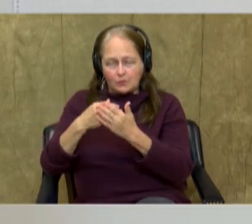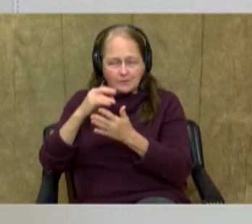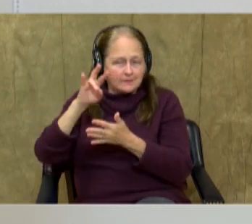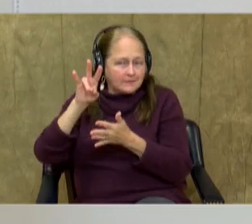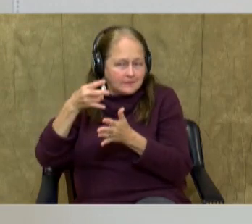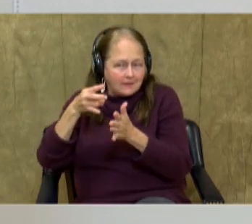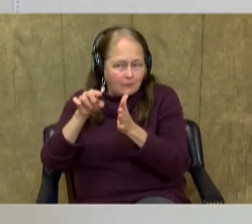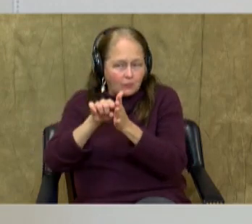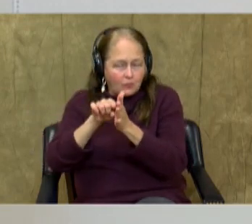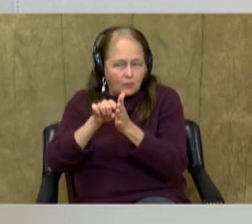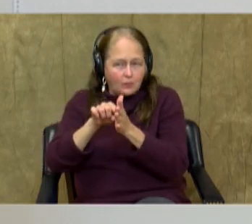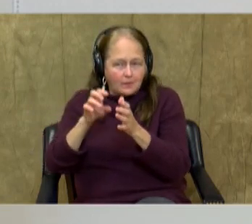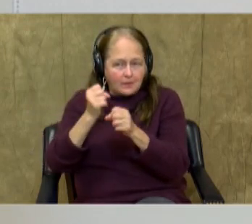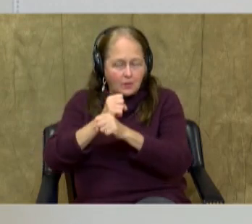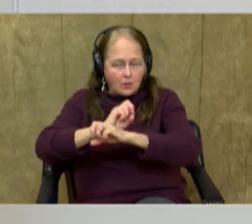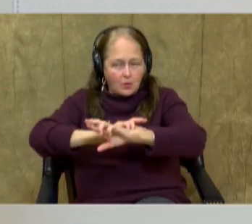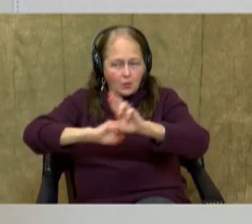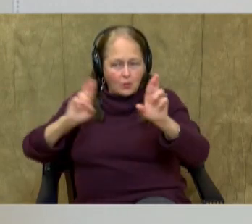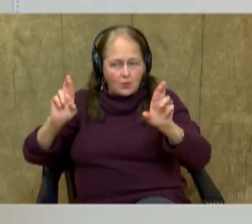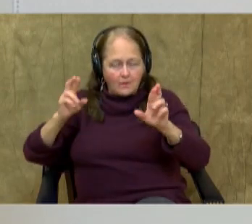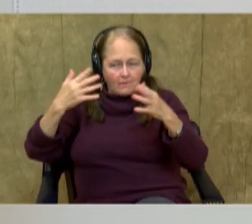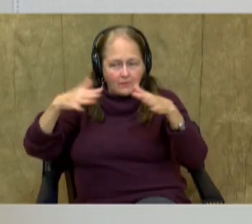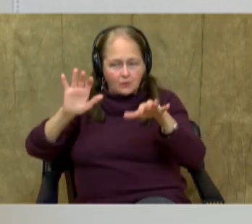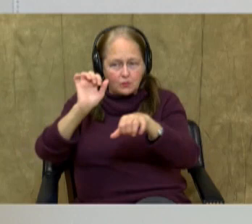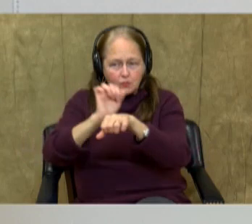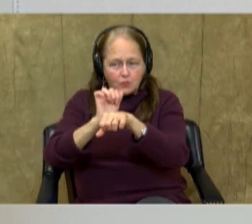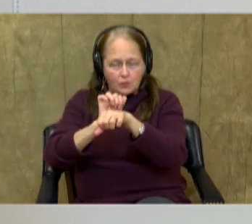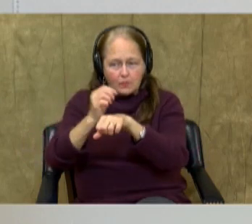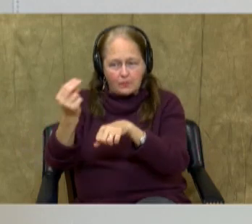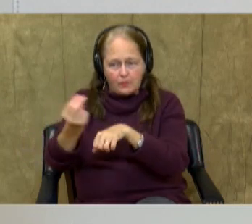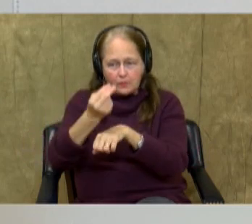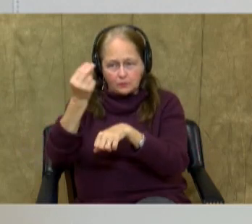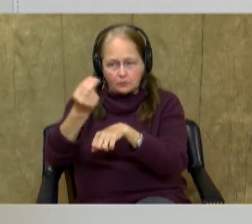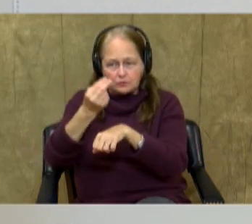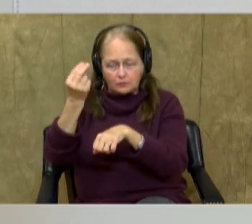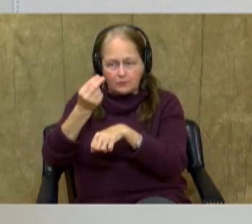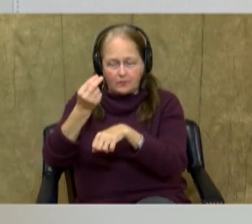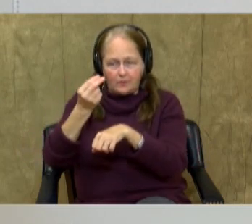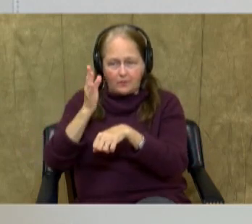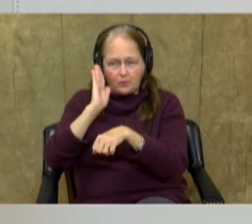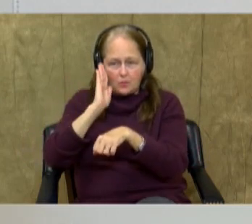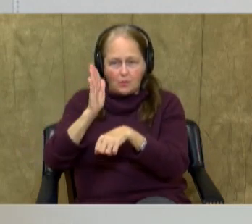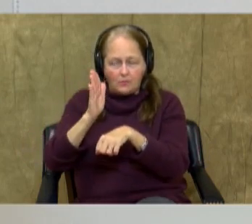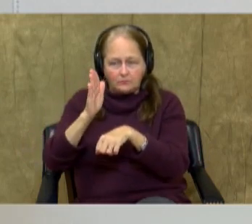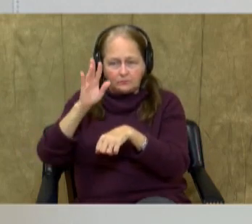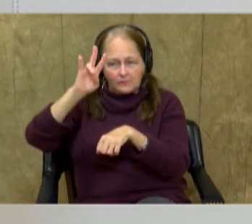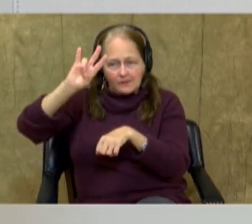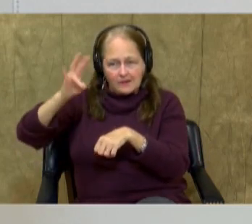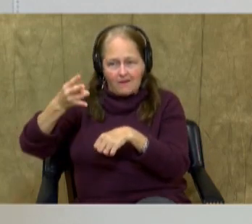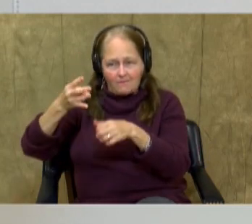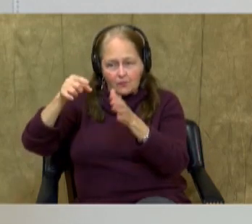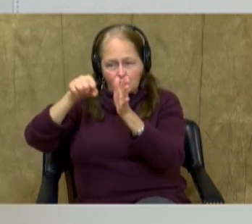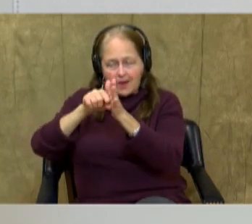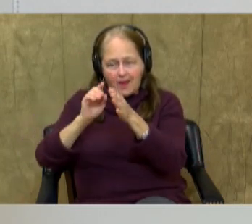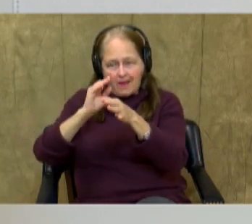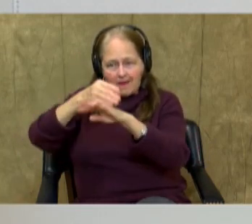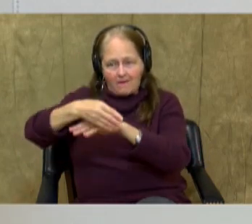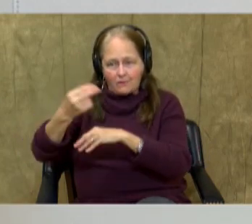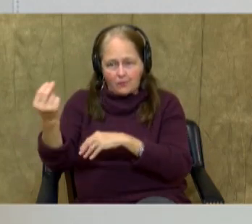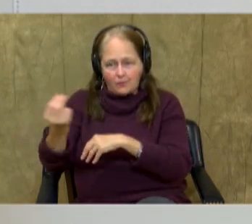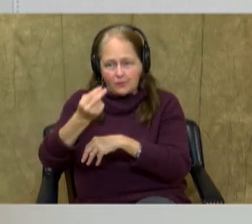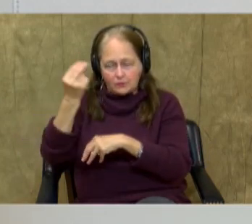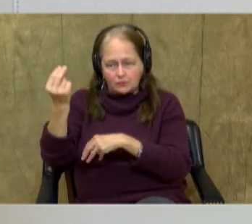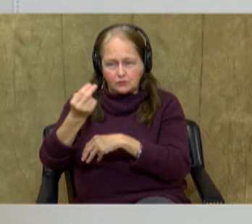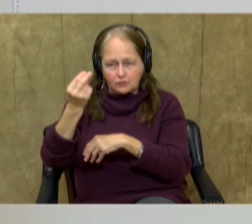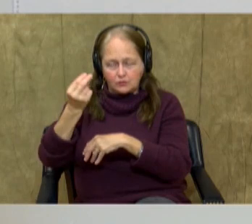7th graders. Get all of that work in by Thursday this week, kids, because you will be a 7th grader after Thursday if you